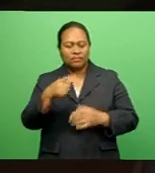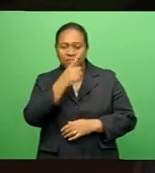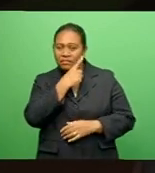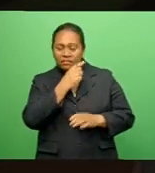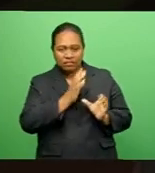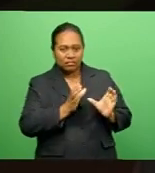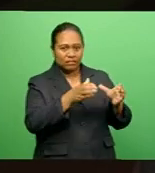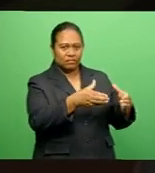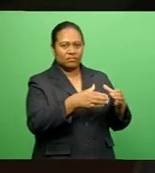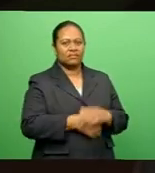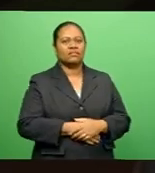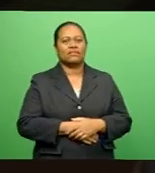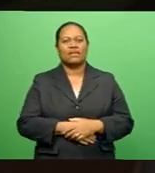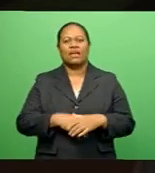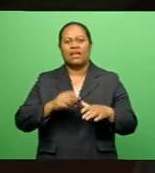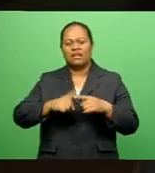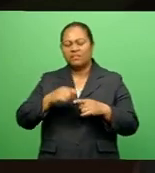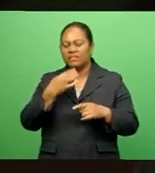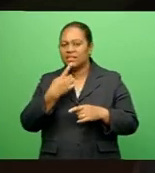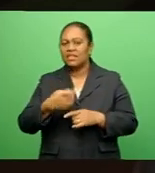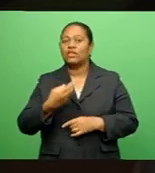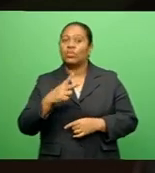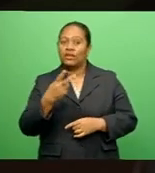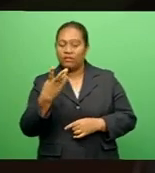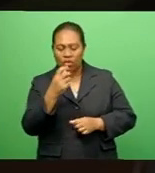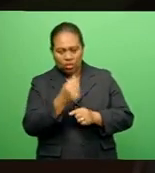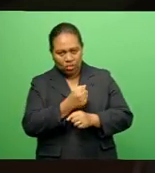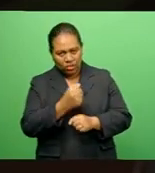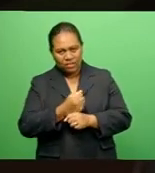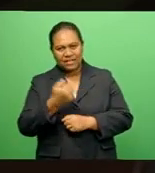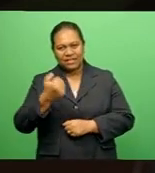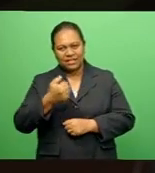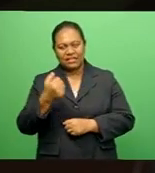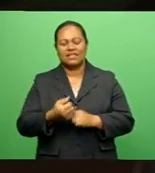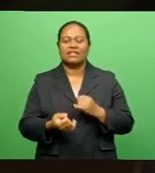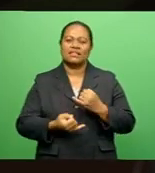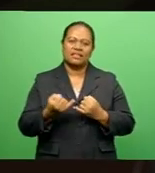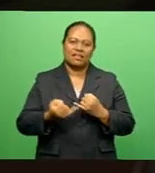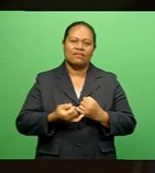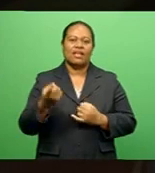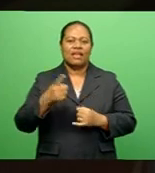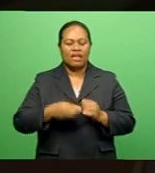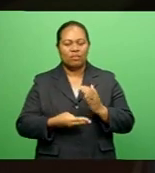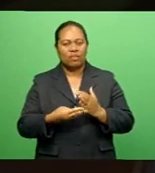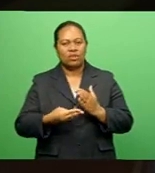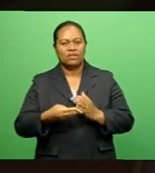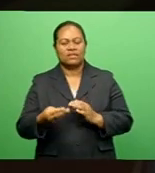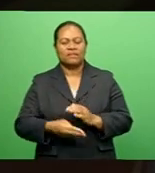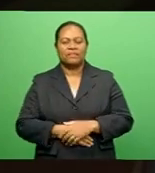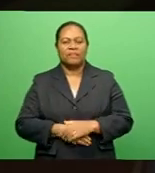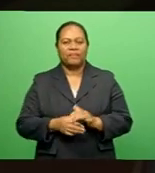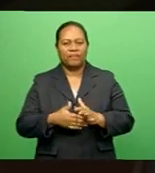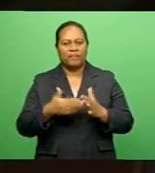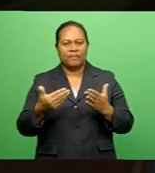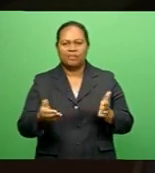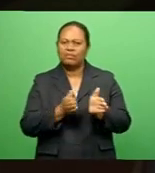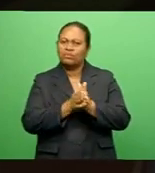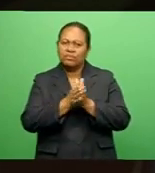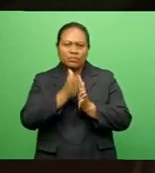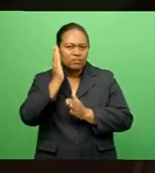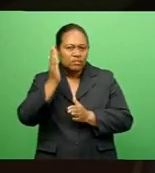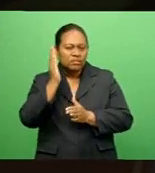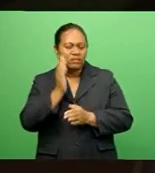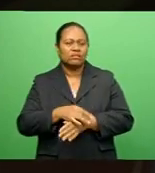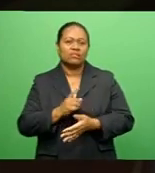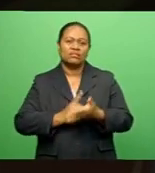category again, Xavier College bagged 24 gold, 16 silver and 14 bronze medals. Camille Muslim College did not come